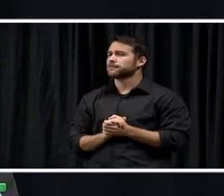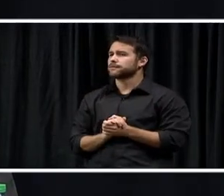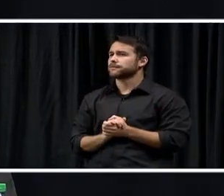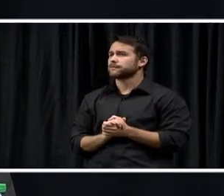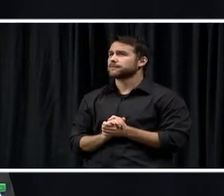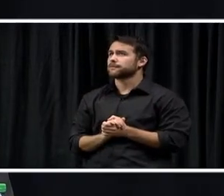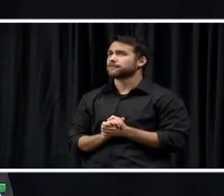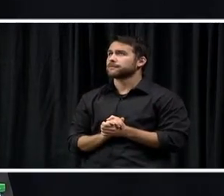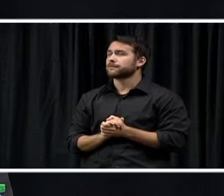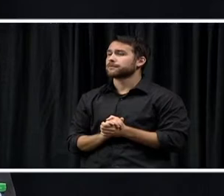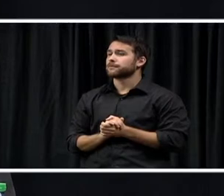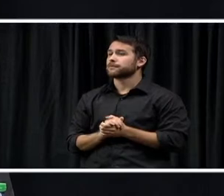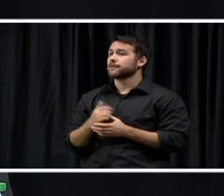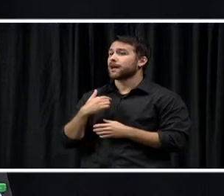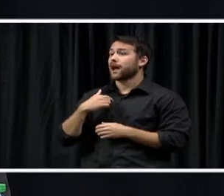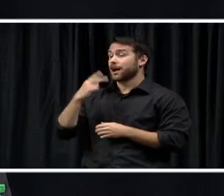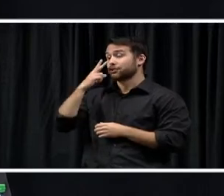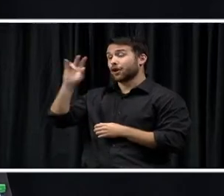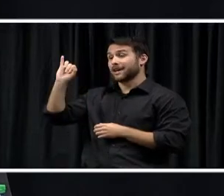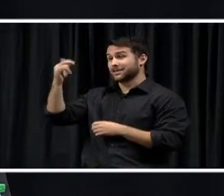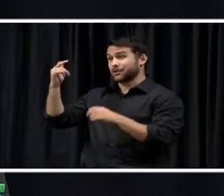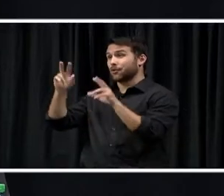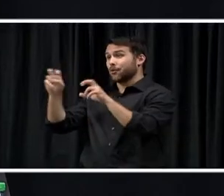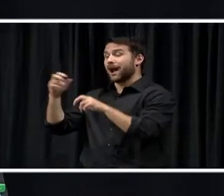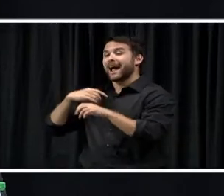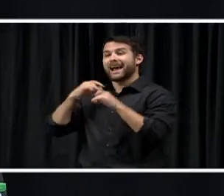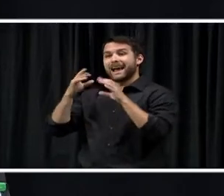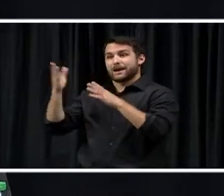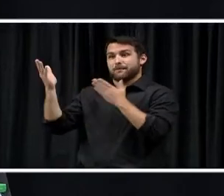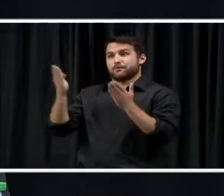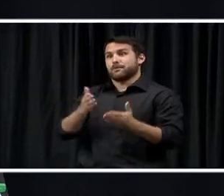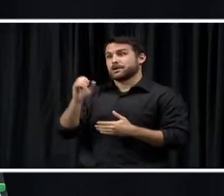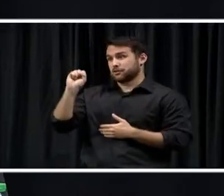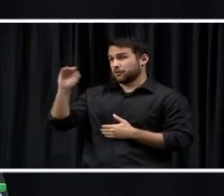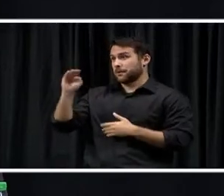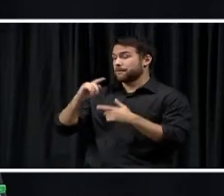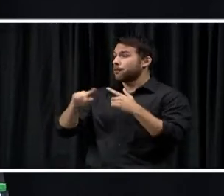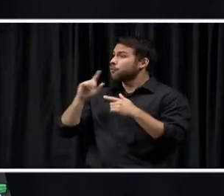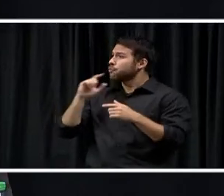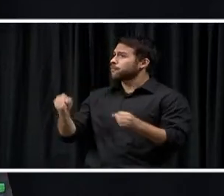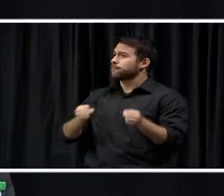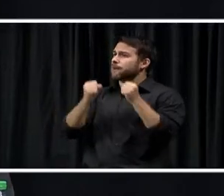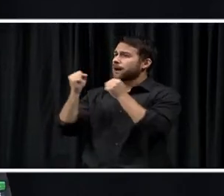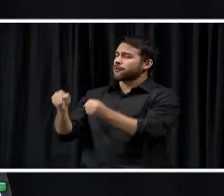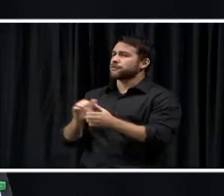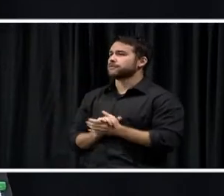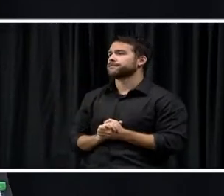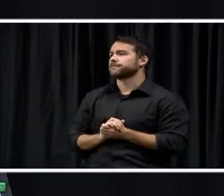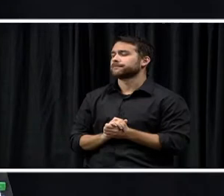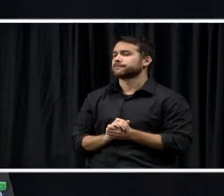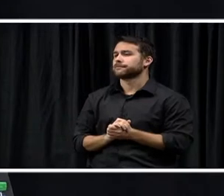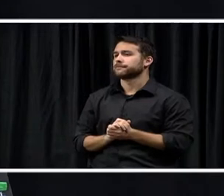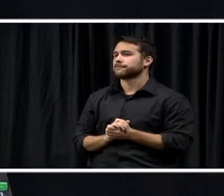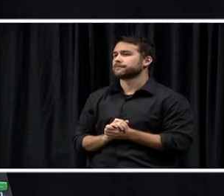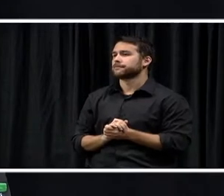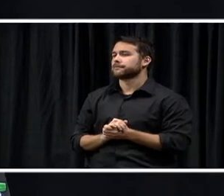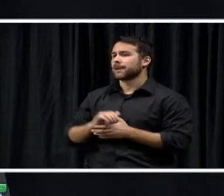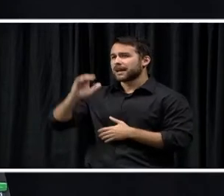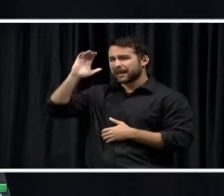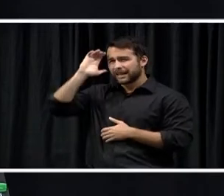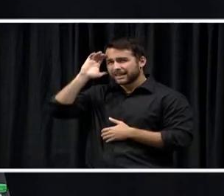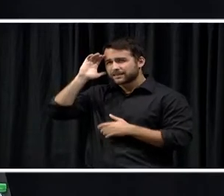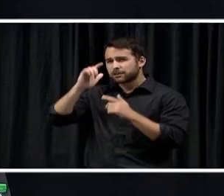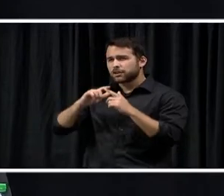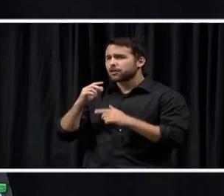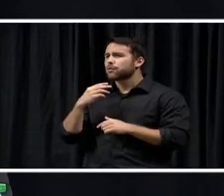And I'm going to quote something I saw on Instagram. Hate to bring social media into it, but it's powerful. Listen to the whisper of your